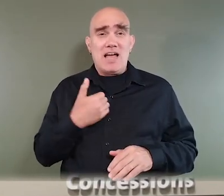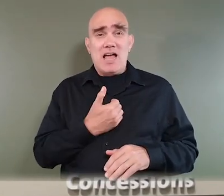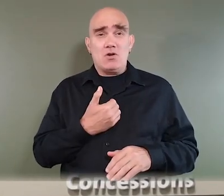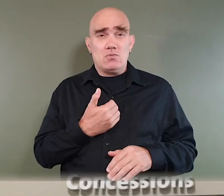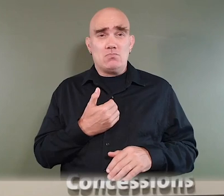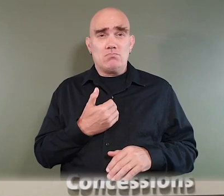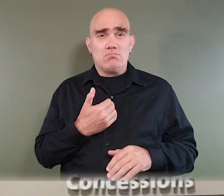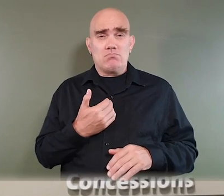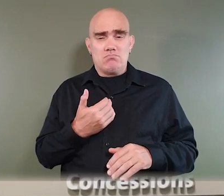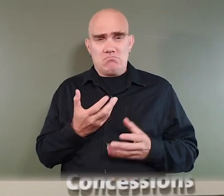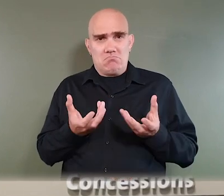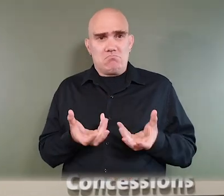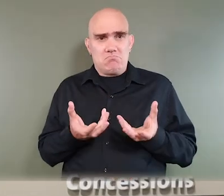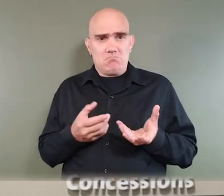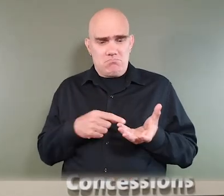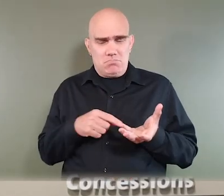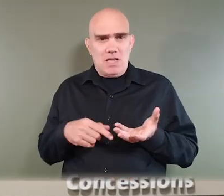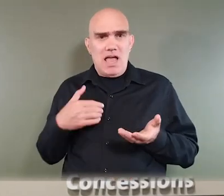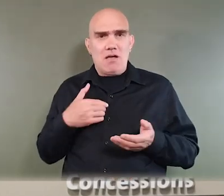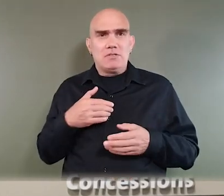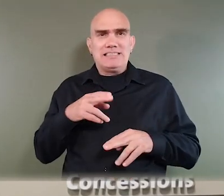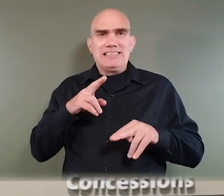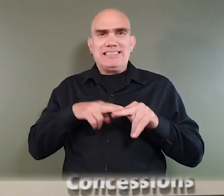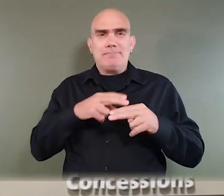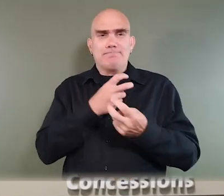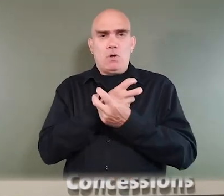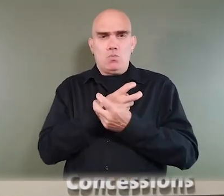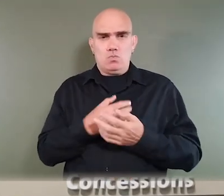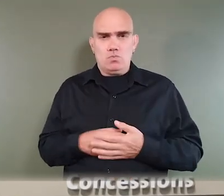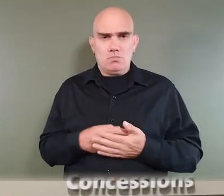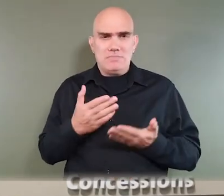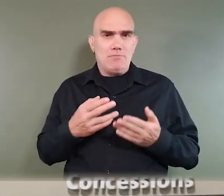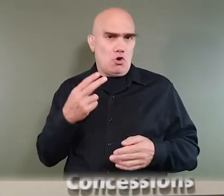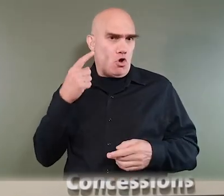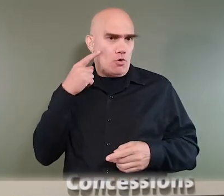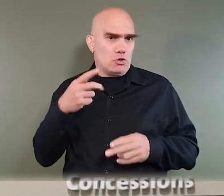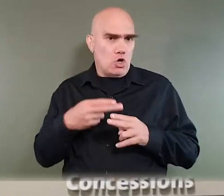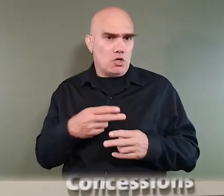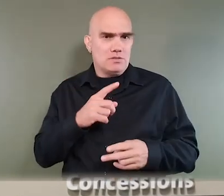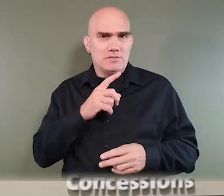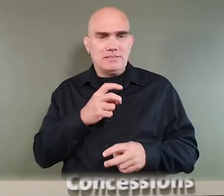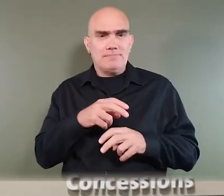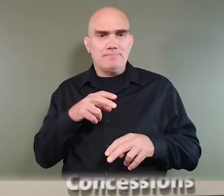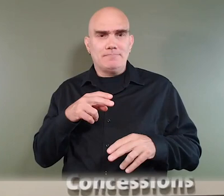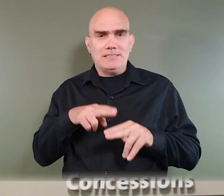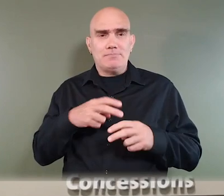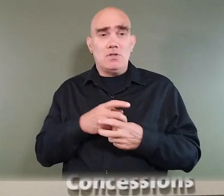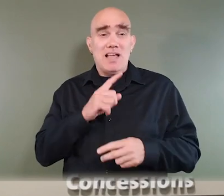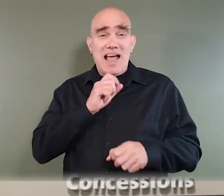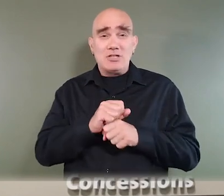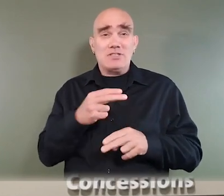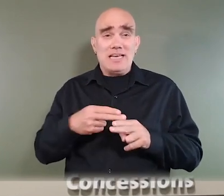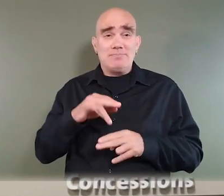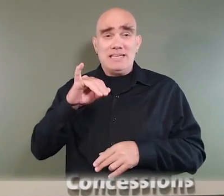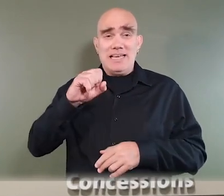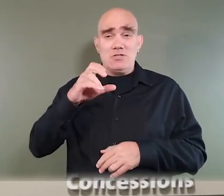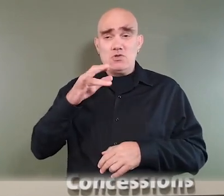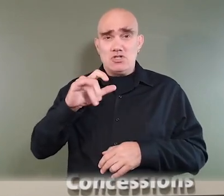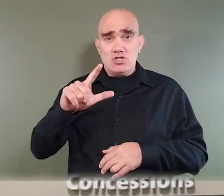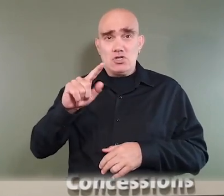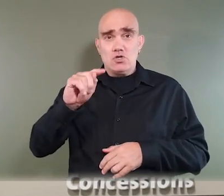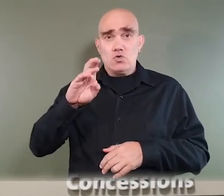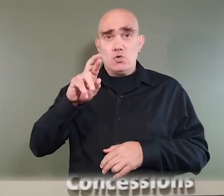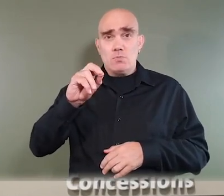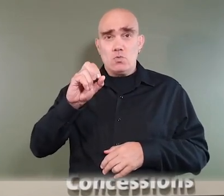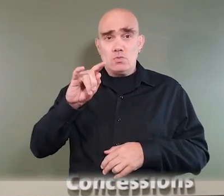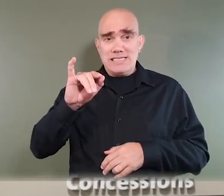called the sit bones. You may have heard them called sit bones. Their actual name is the ischial tuberosities, right? I know,